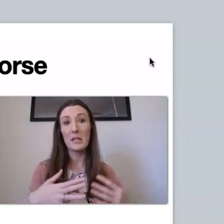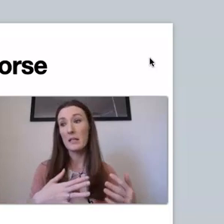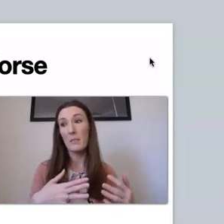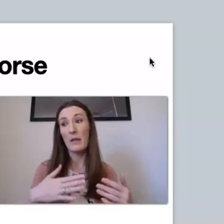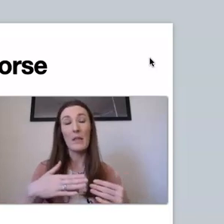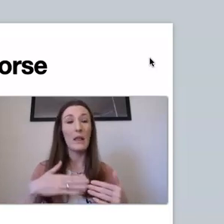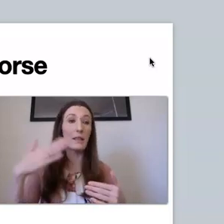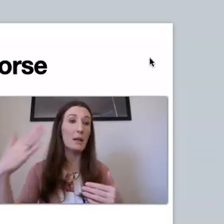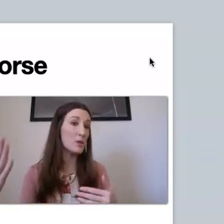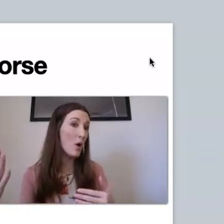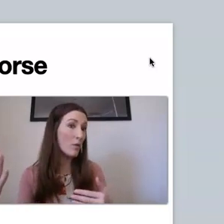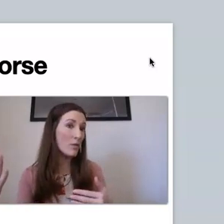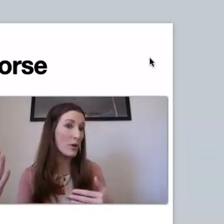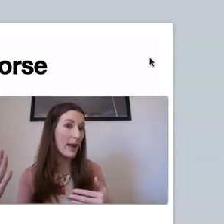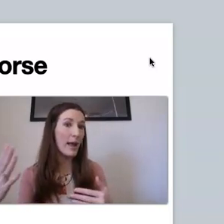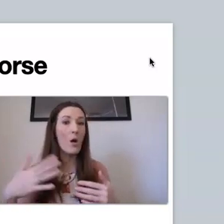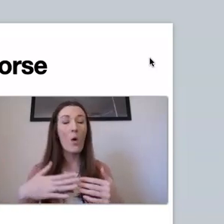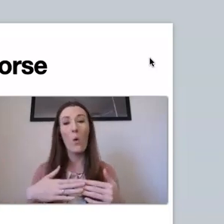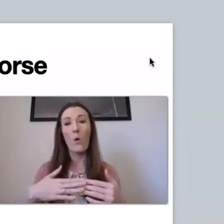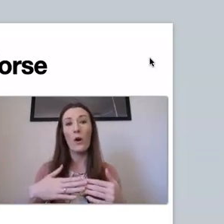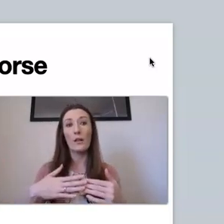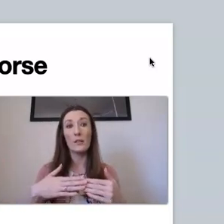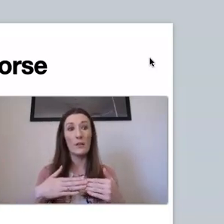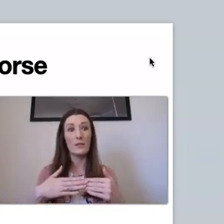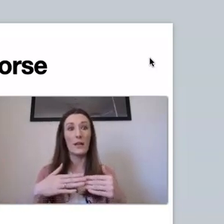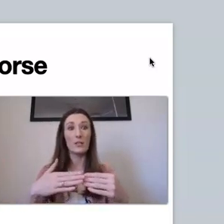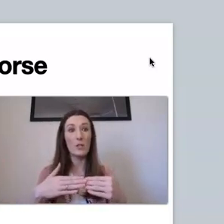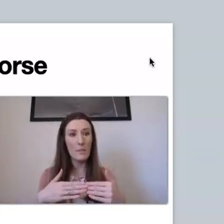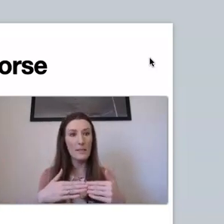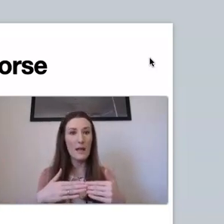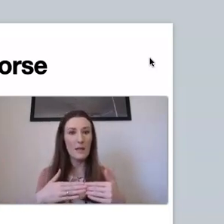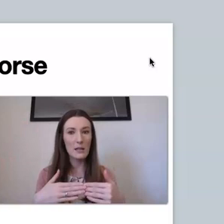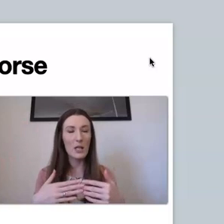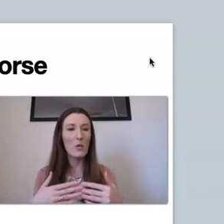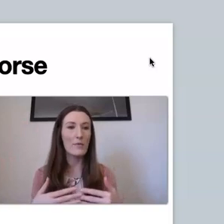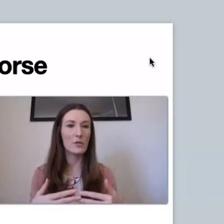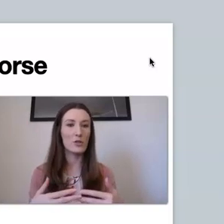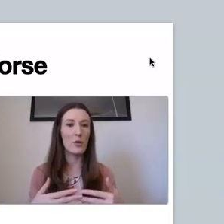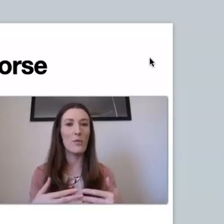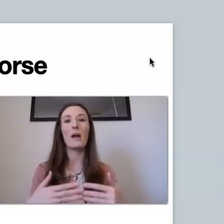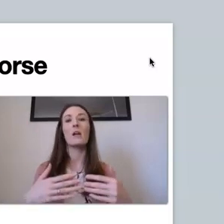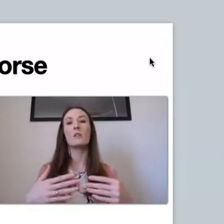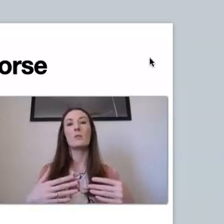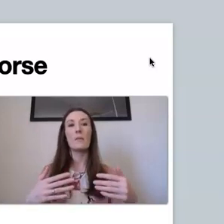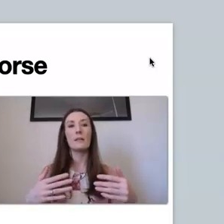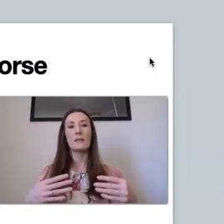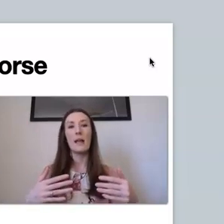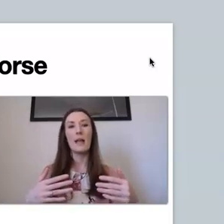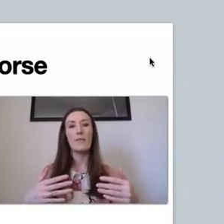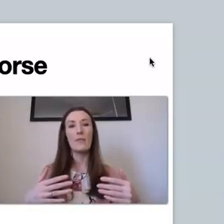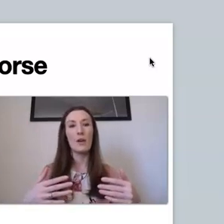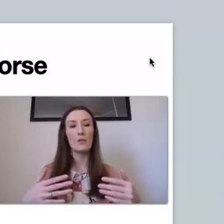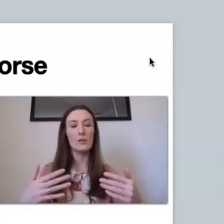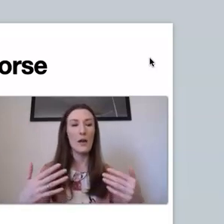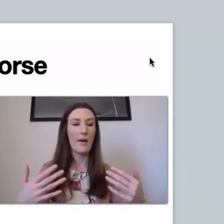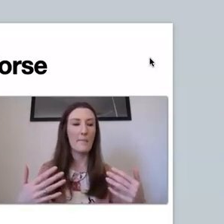horse does something like leaps over it or like stops suddenly, you have to show that. So let's say